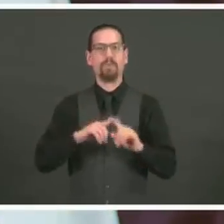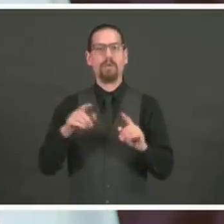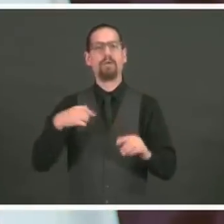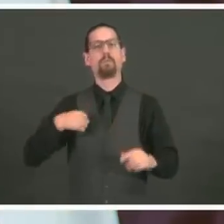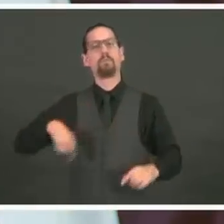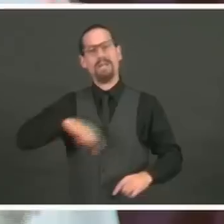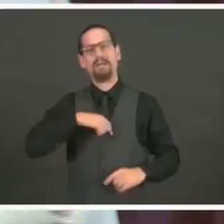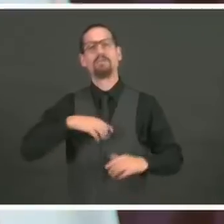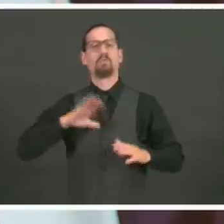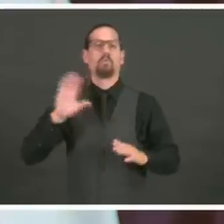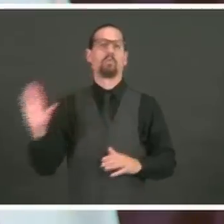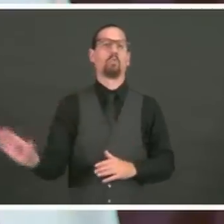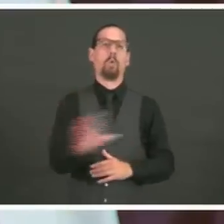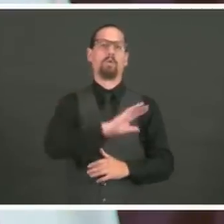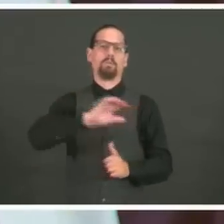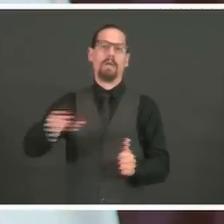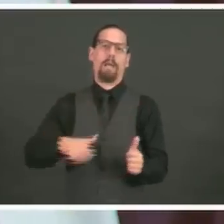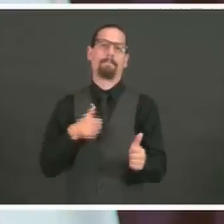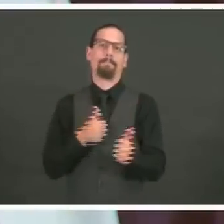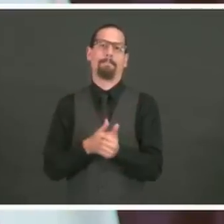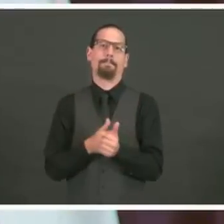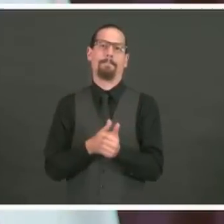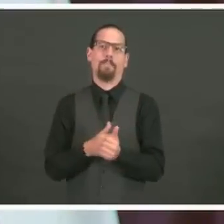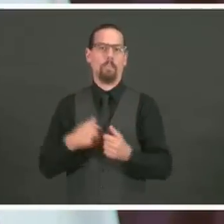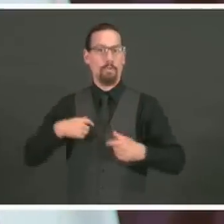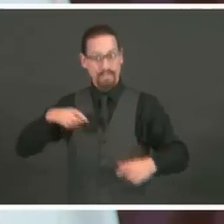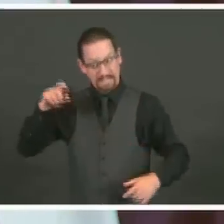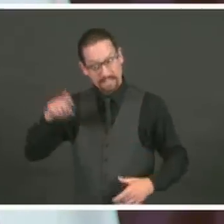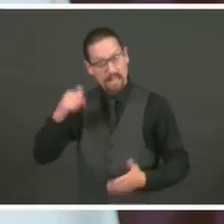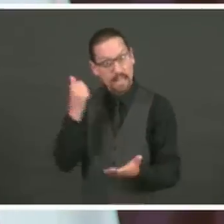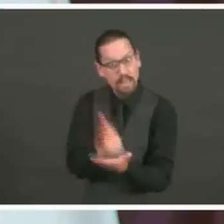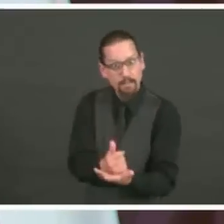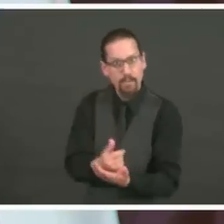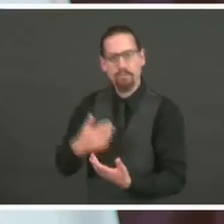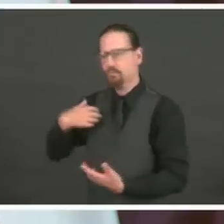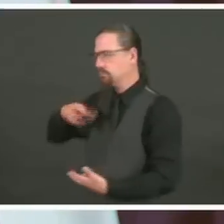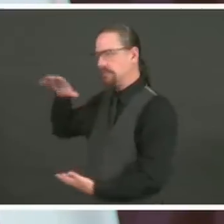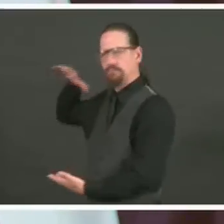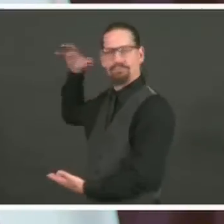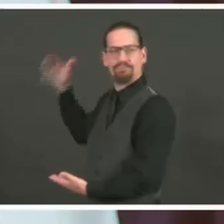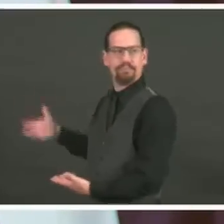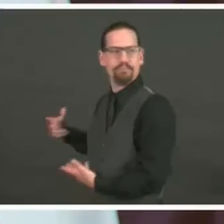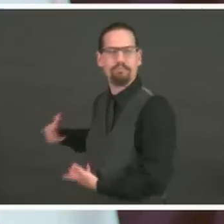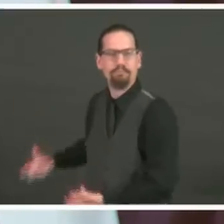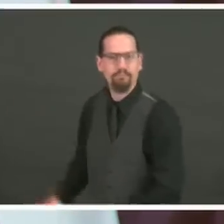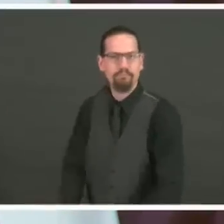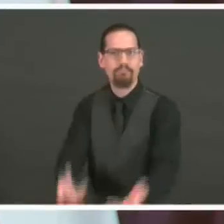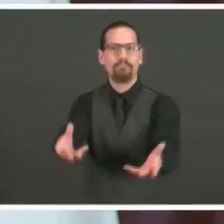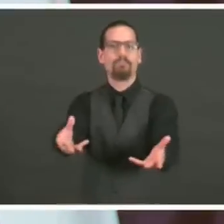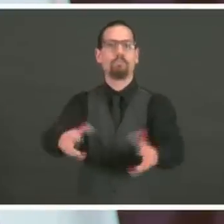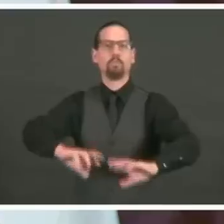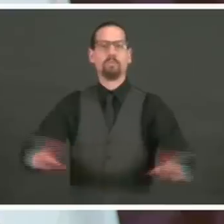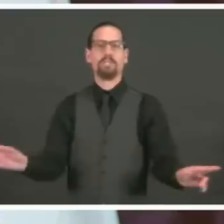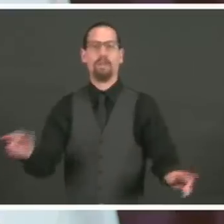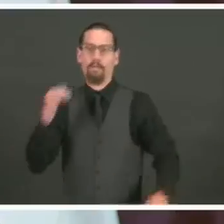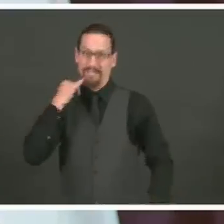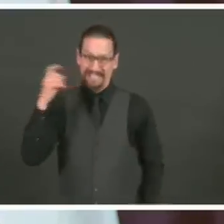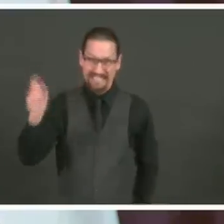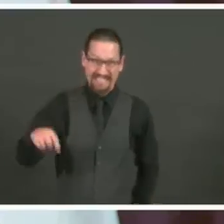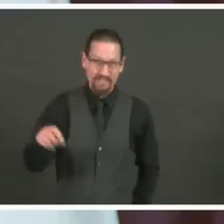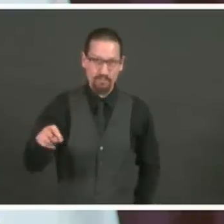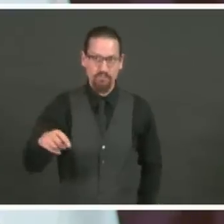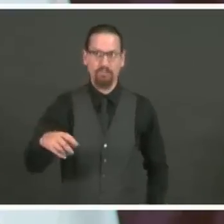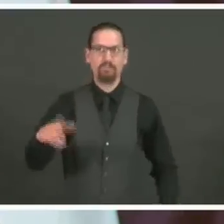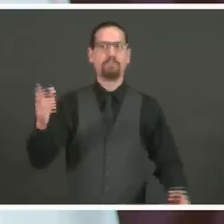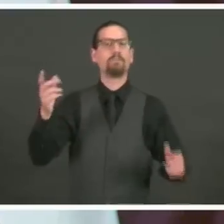what we're sending out this week, and we will continue to send out supplies as necessary.